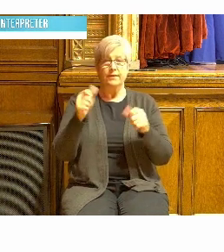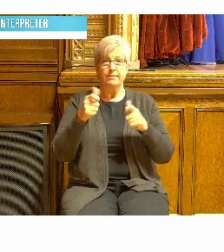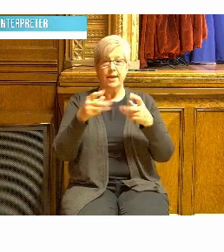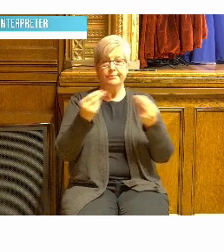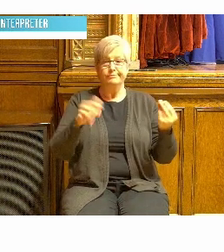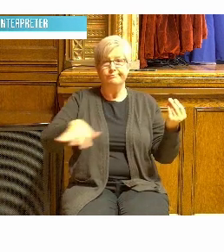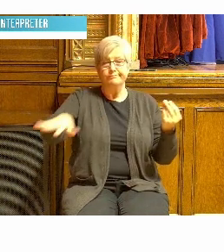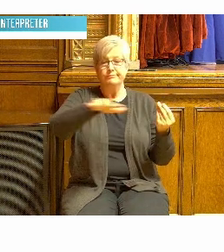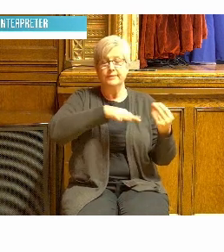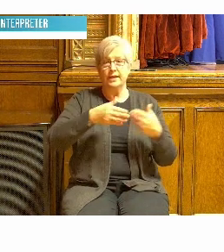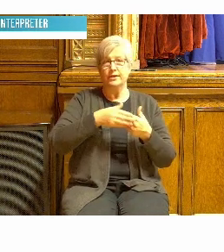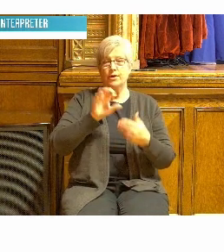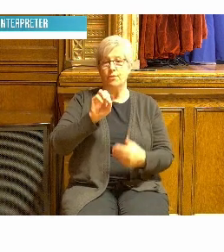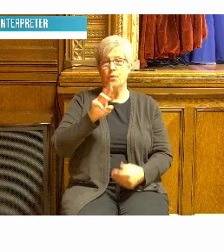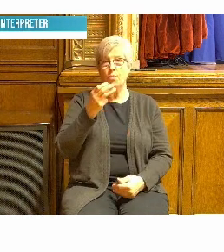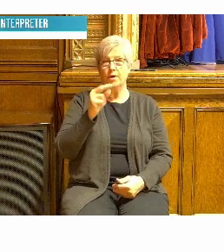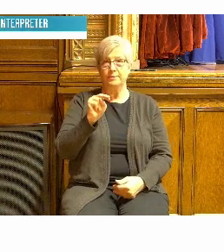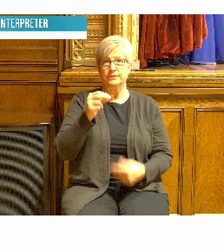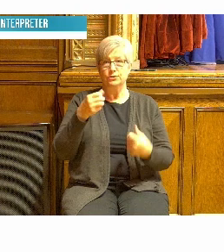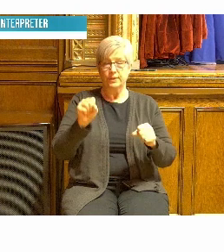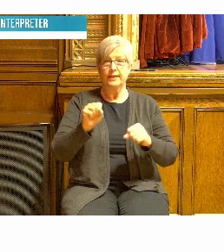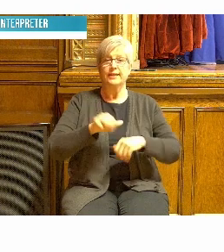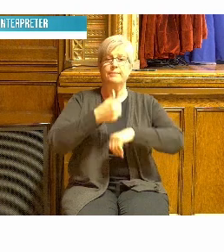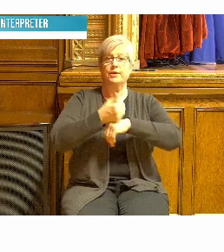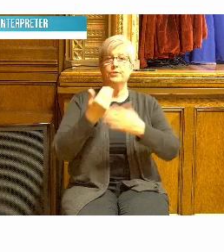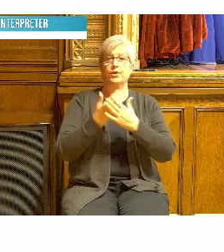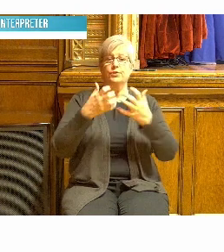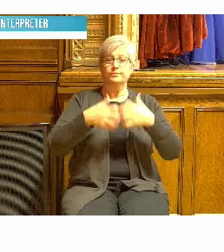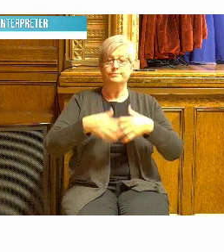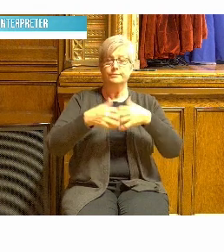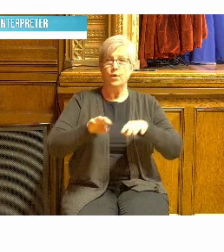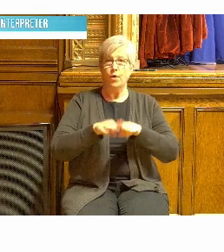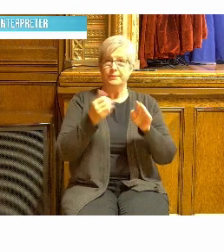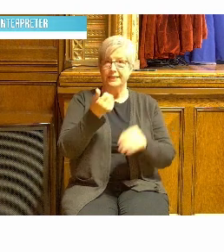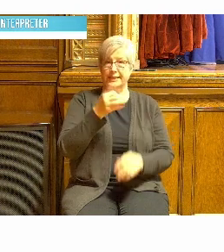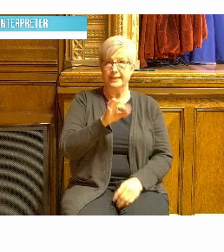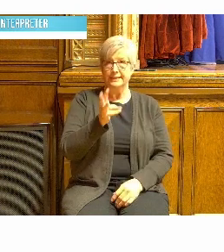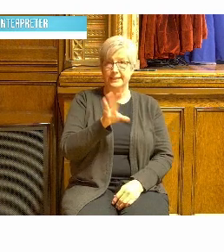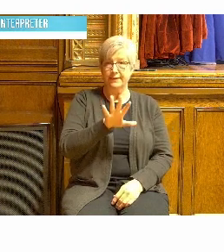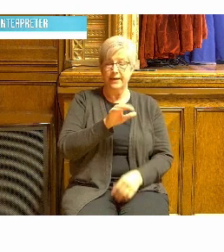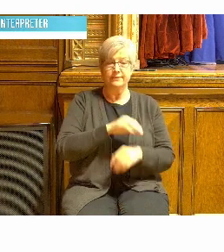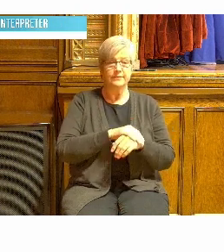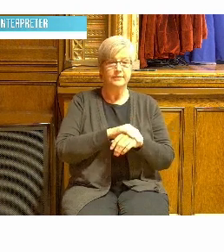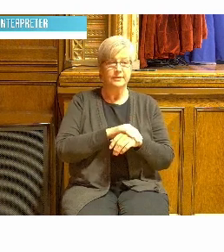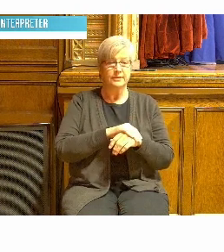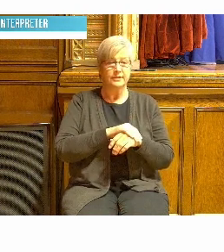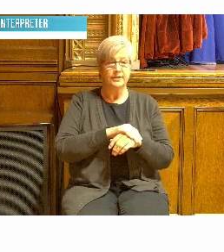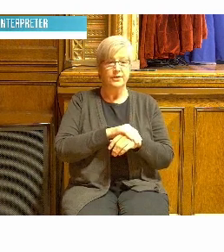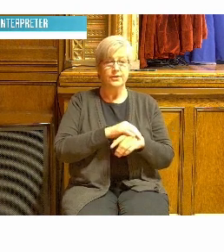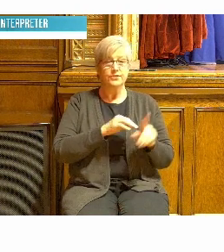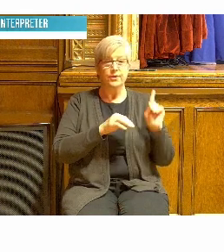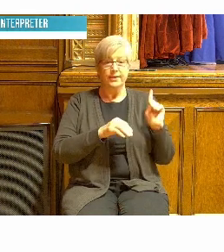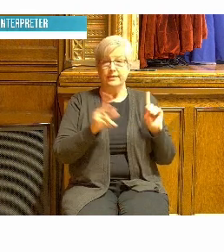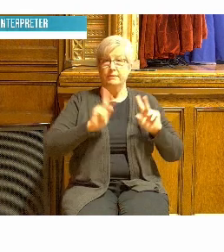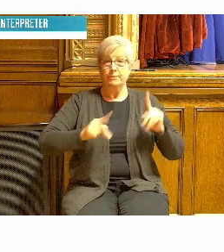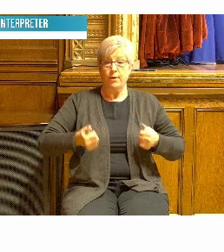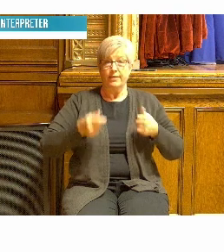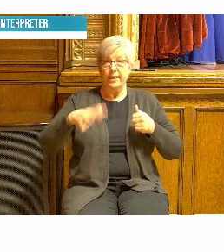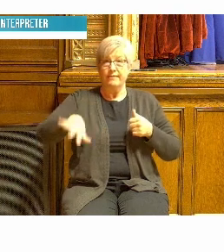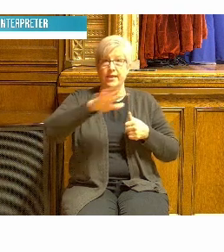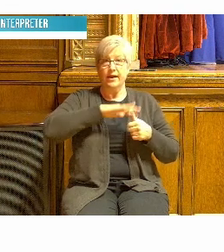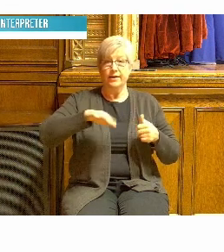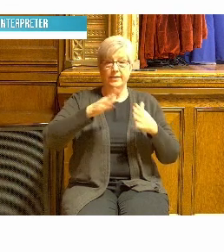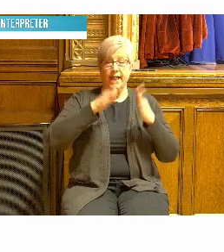land near Ormond Street. They build a new bottling plant, which opens in 1965. So this is a loss for the people living in that